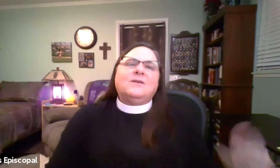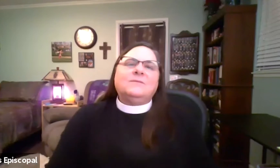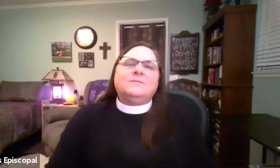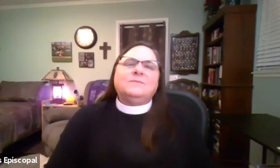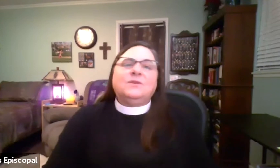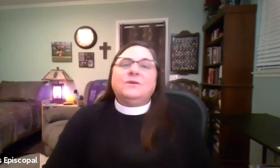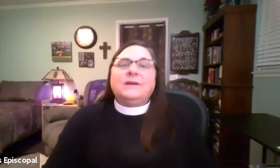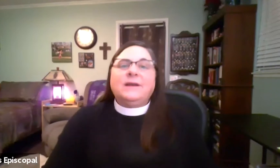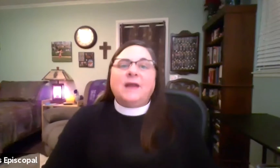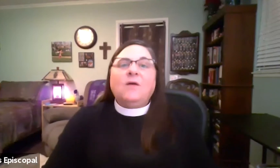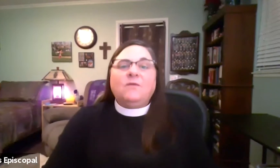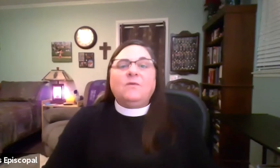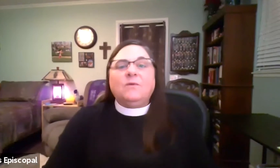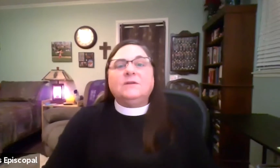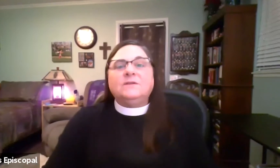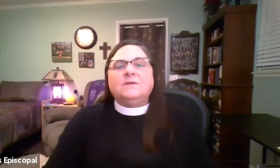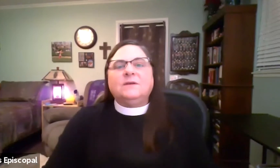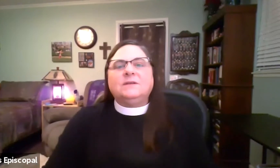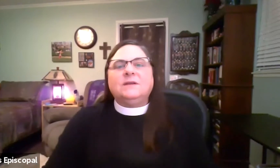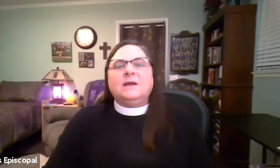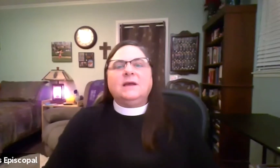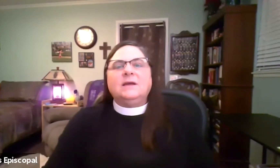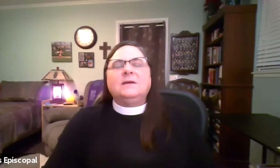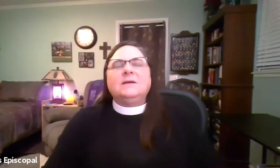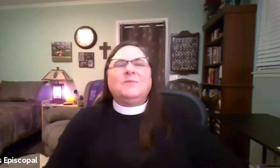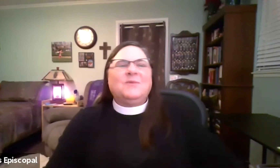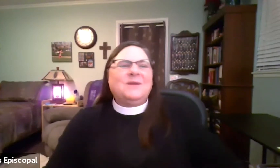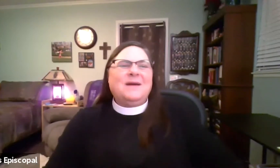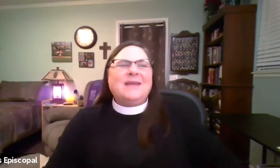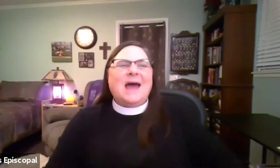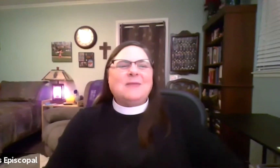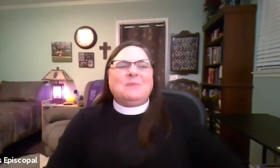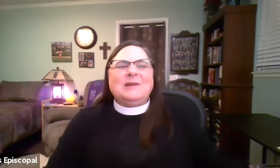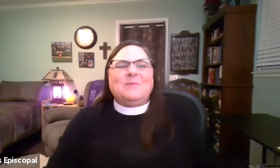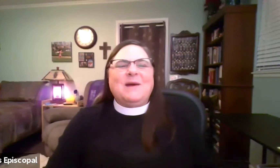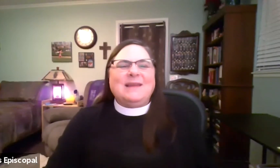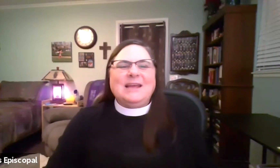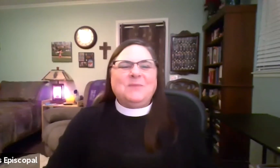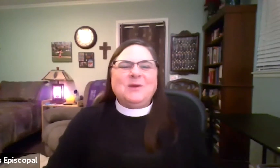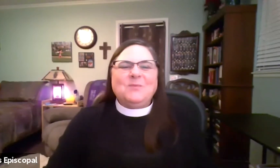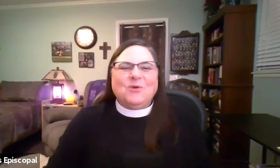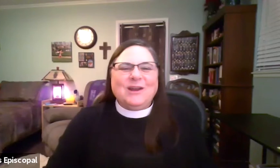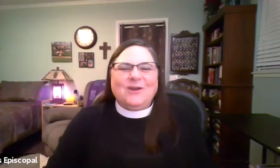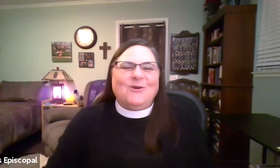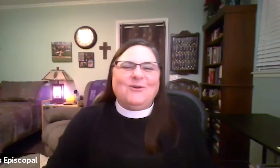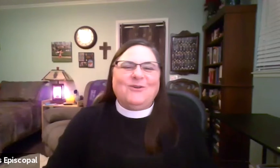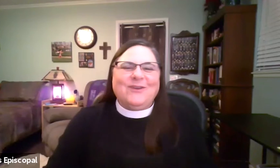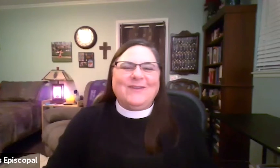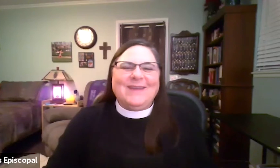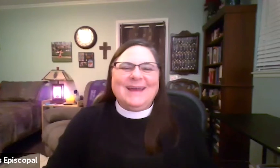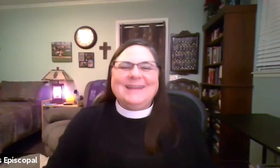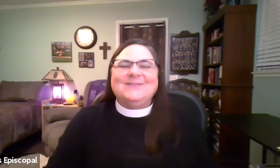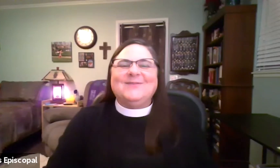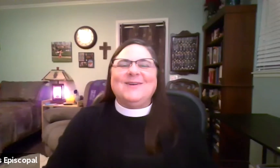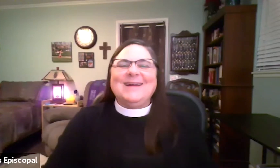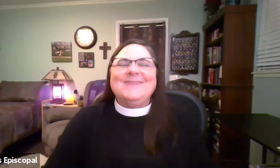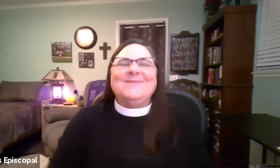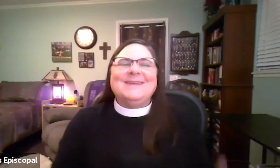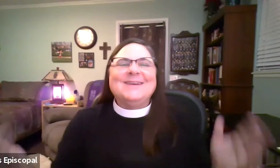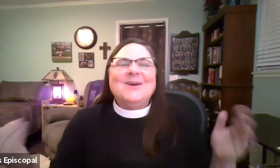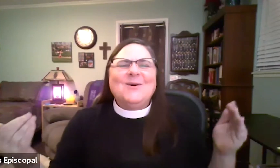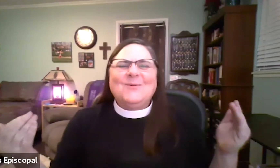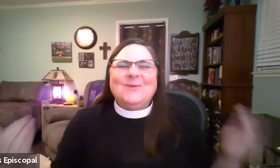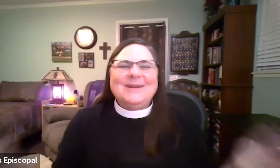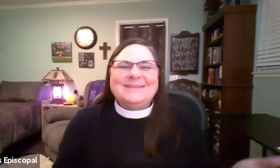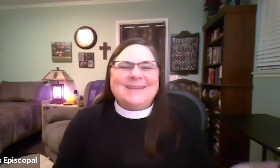These are good and helpful words for us today. But what about that bit about heaping burning coals on the heads of our